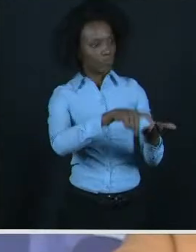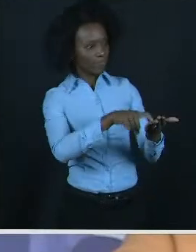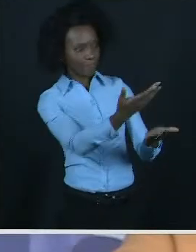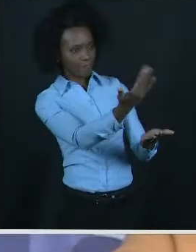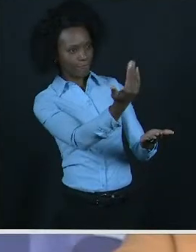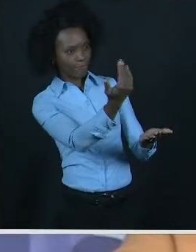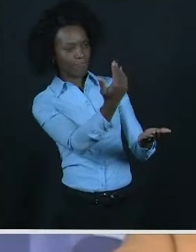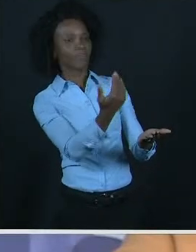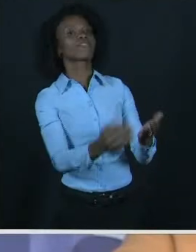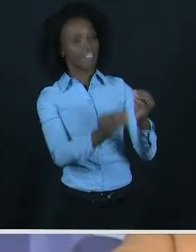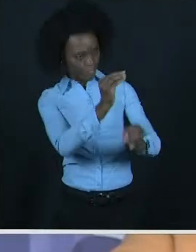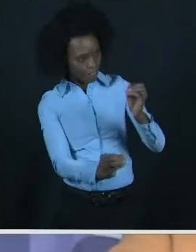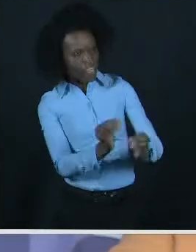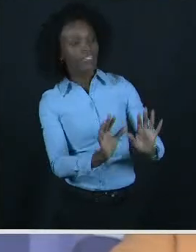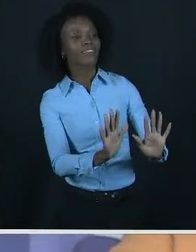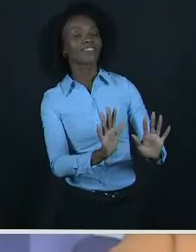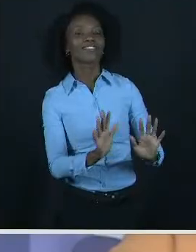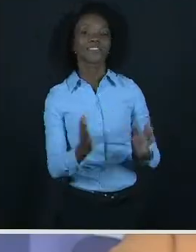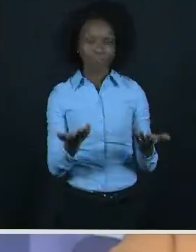out.